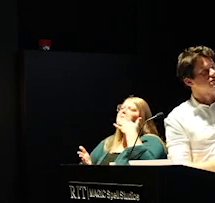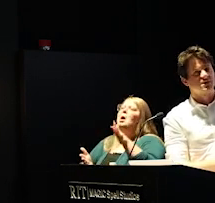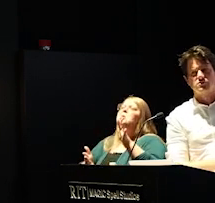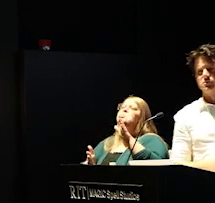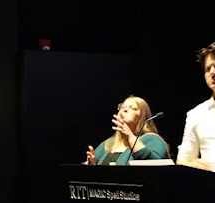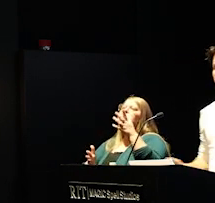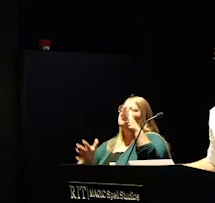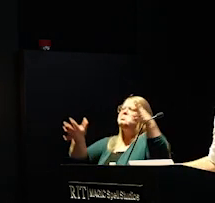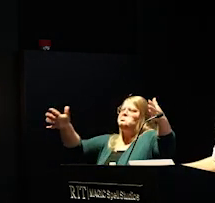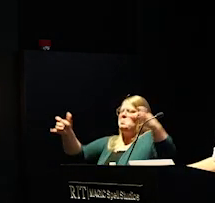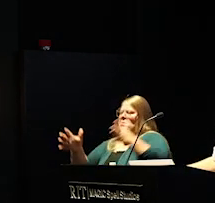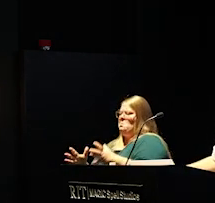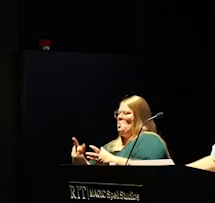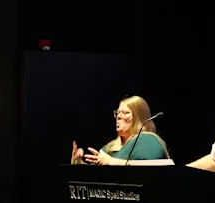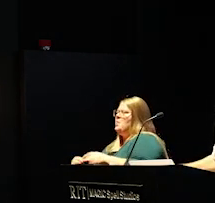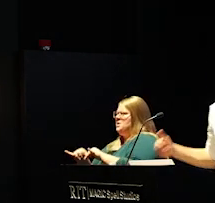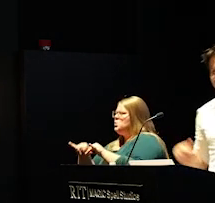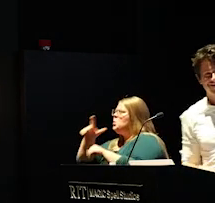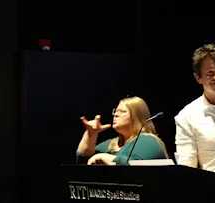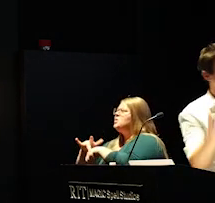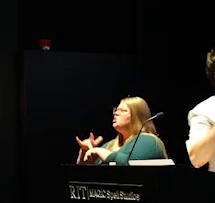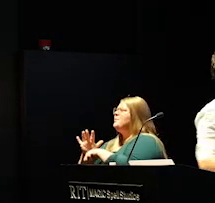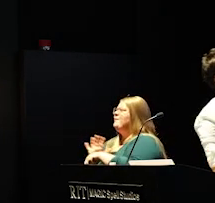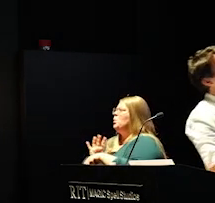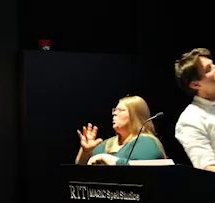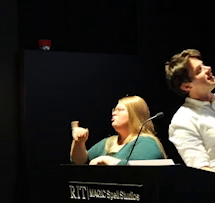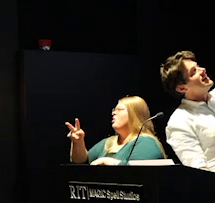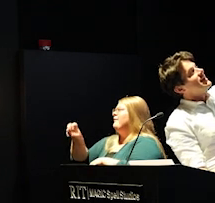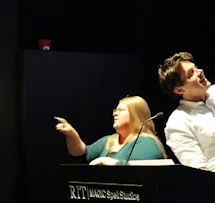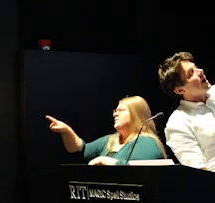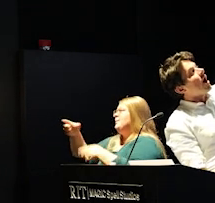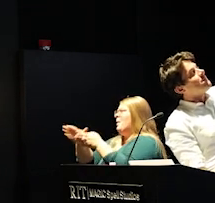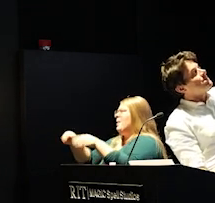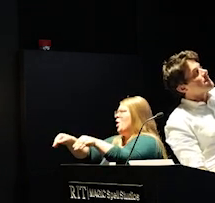occupies this little space. Who's been there? Anyone been to Java's at the market? All right, cool. So,